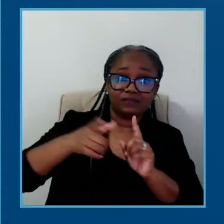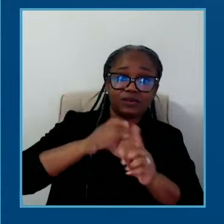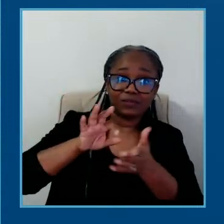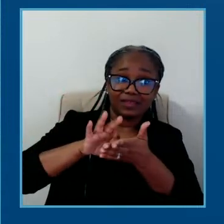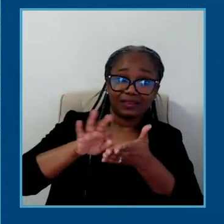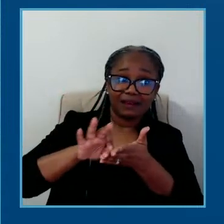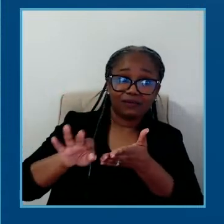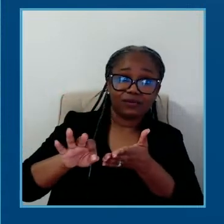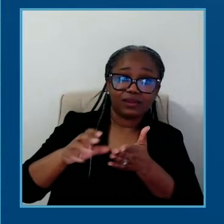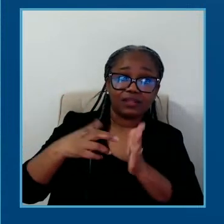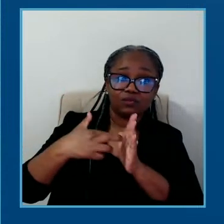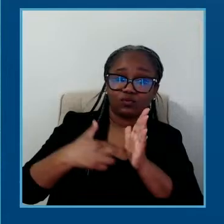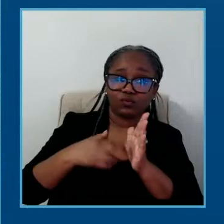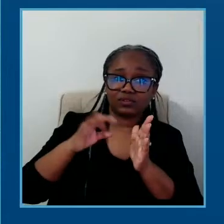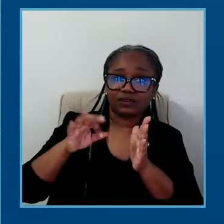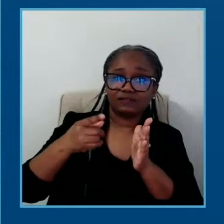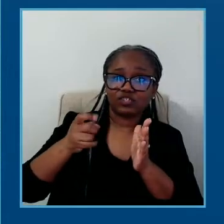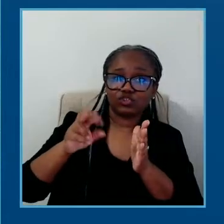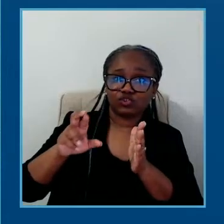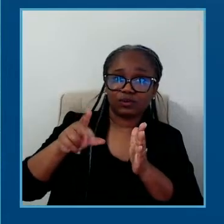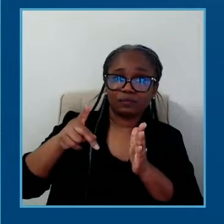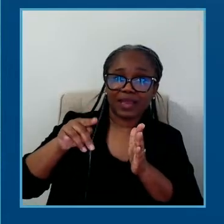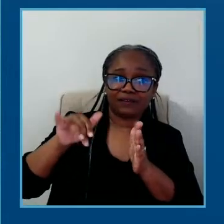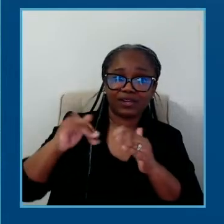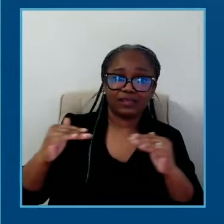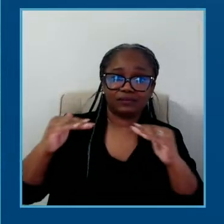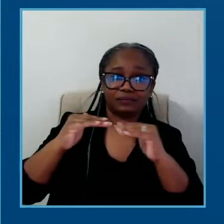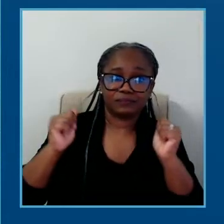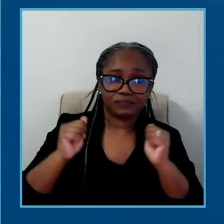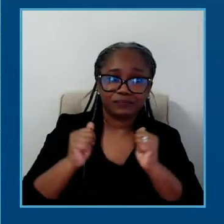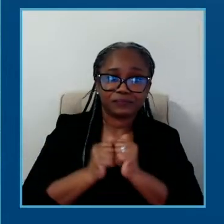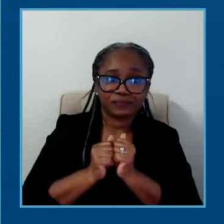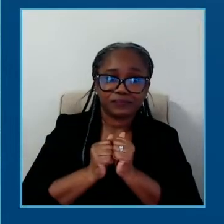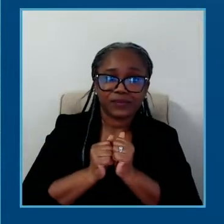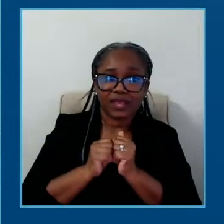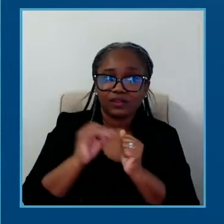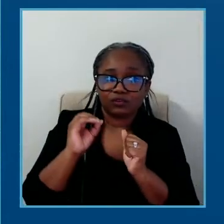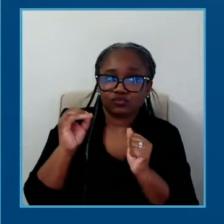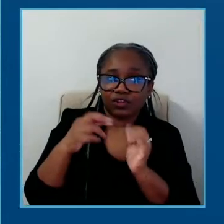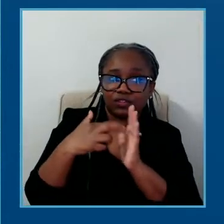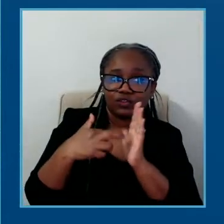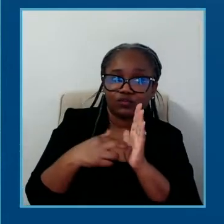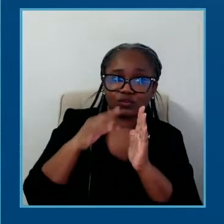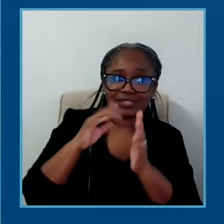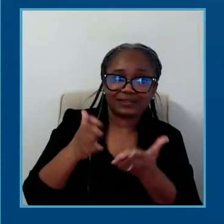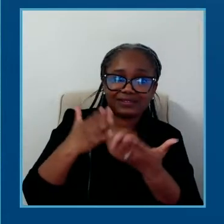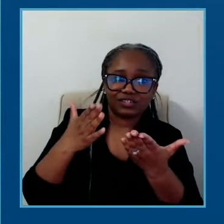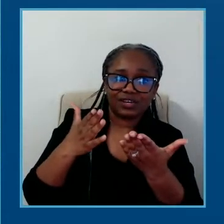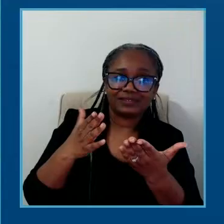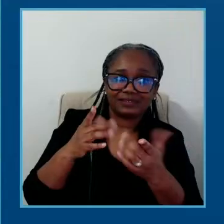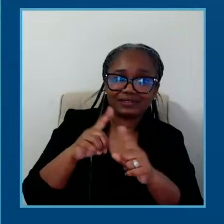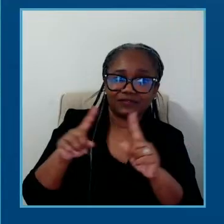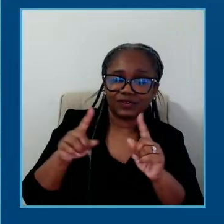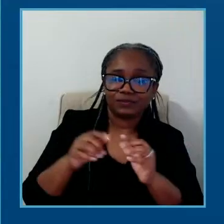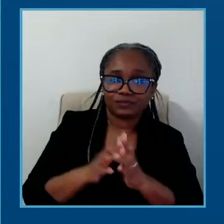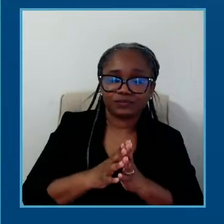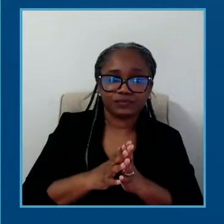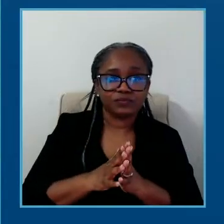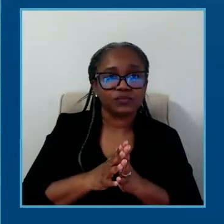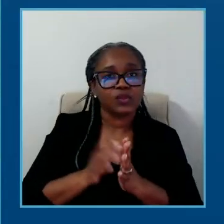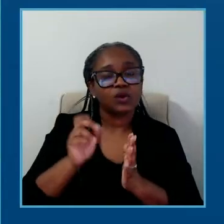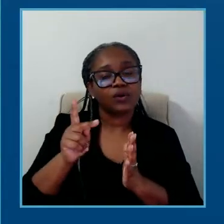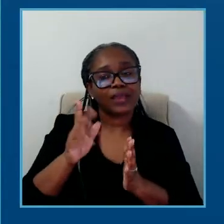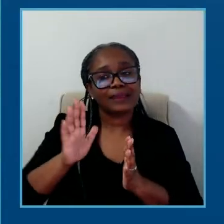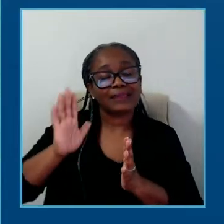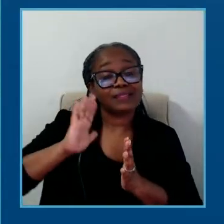before or after circumstance. I wanted to also ask how, I know you all, and maybe this,